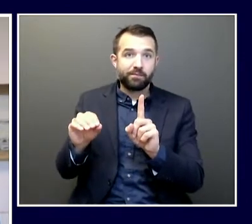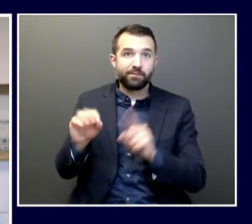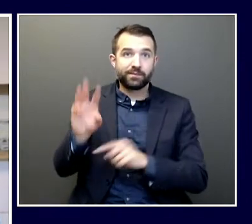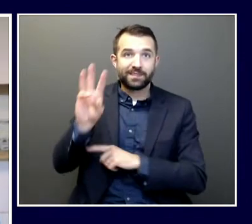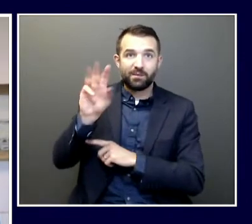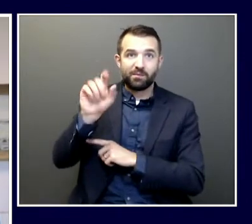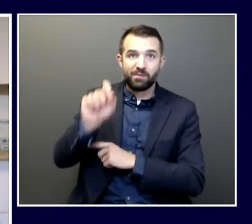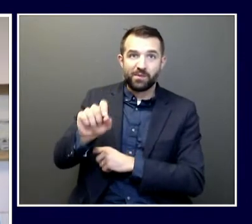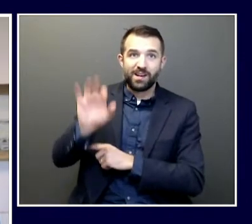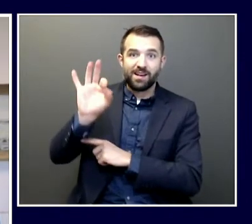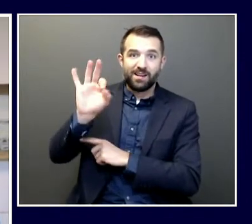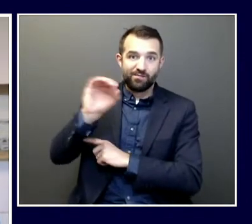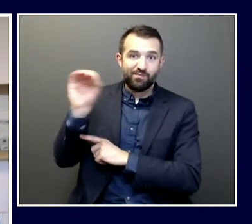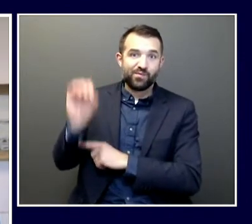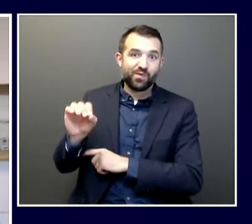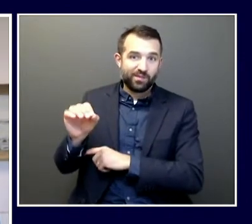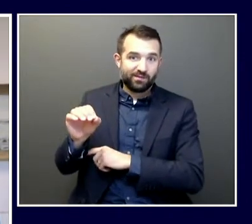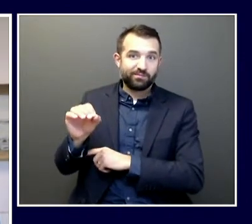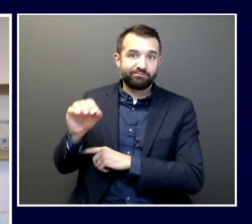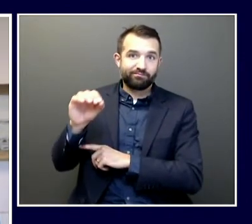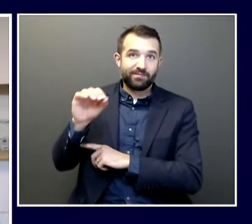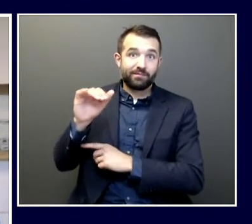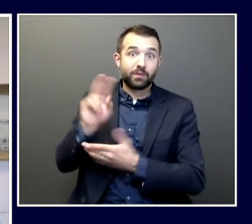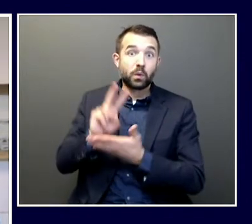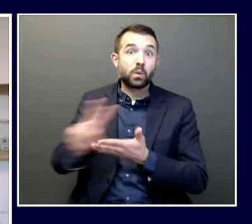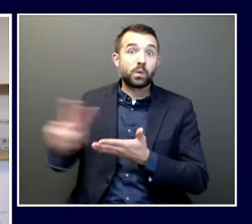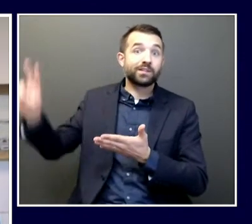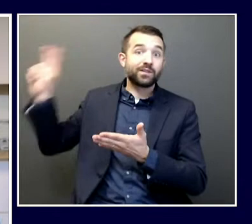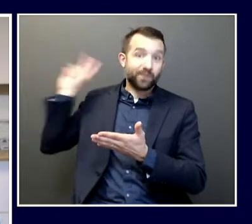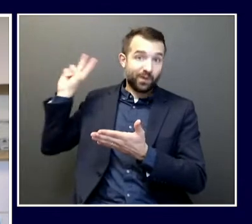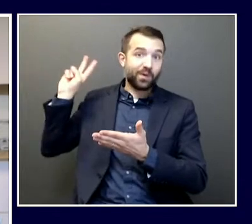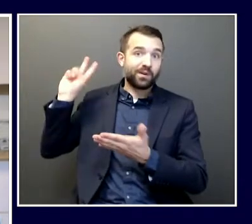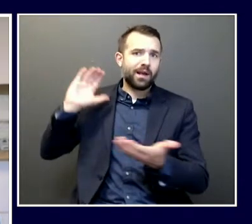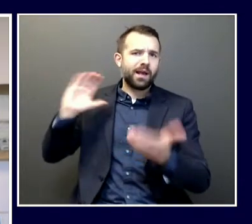6.9%. 2 weeks ago, it stood at